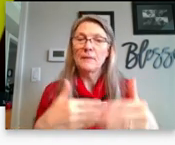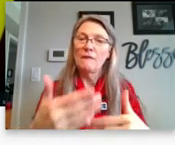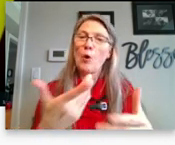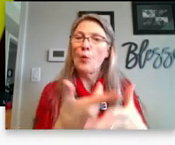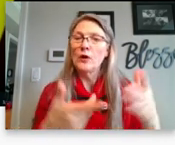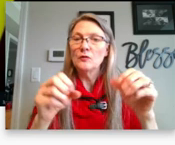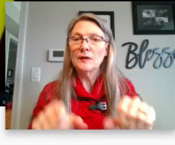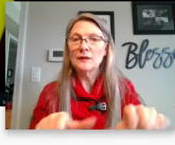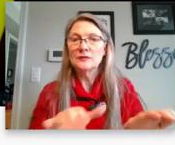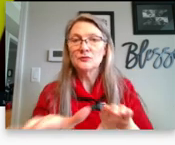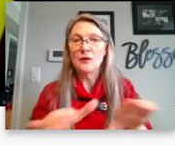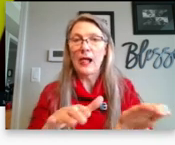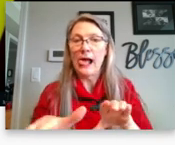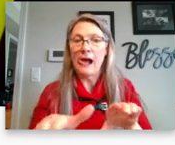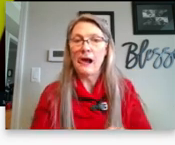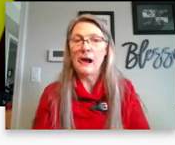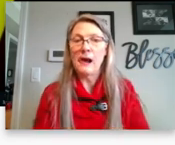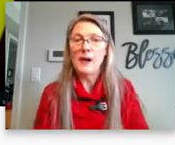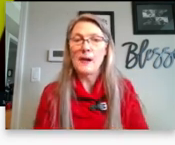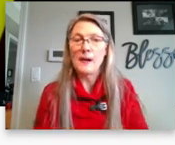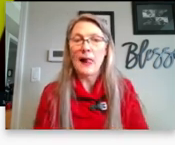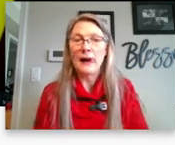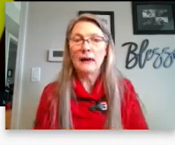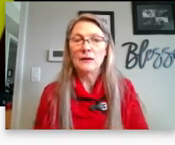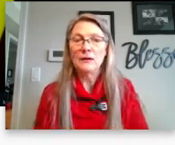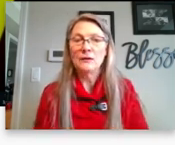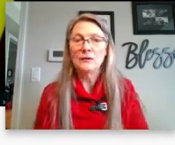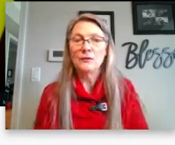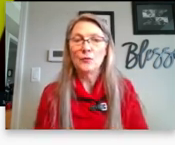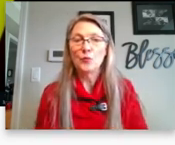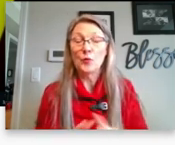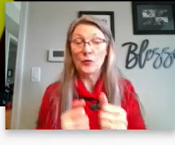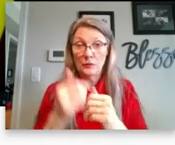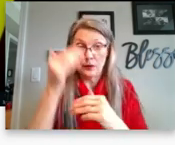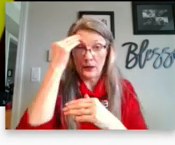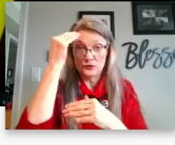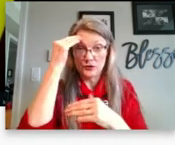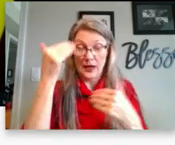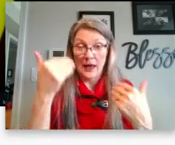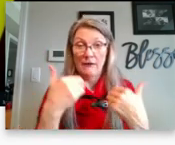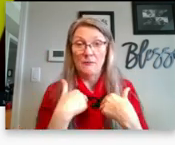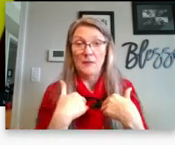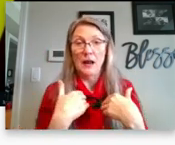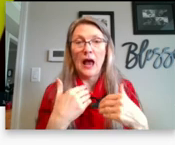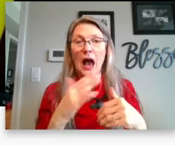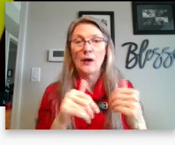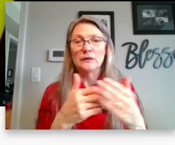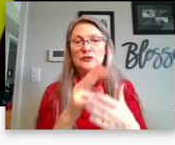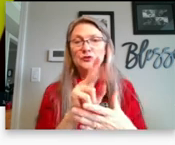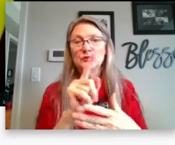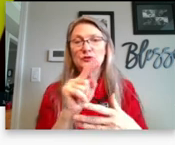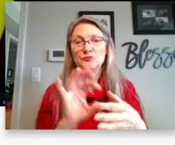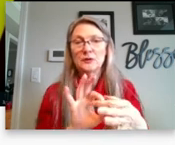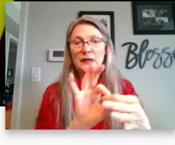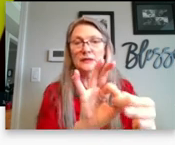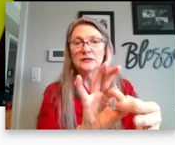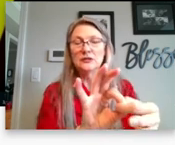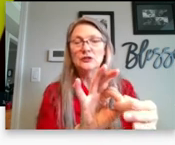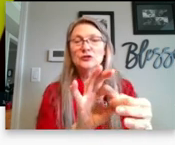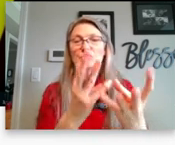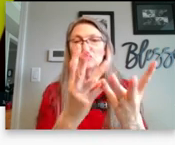you could do with your knowledge that you have about how these different units relate to each other in order to